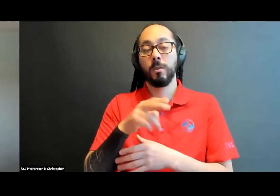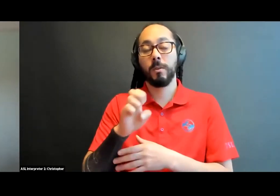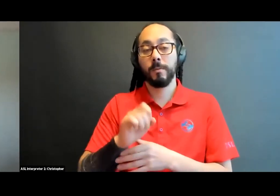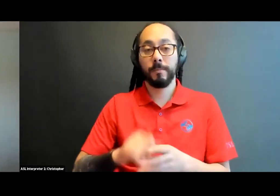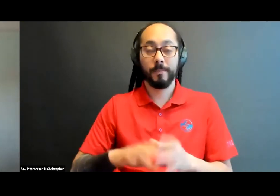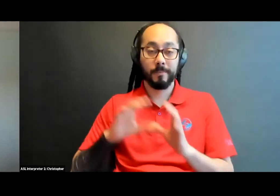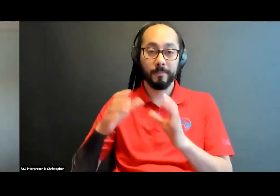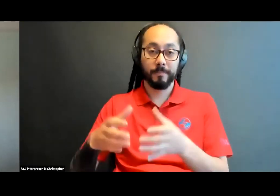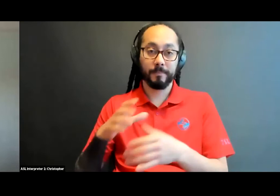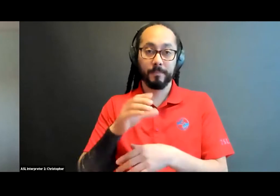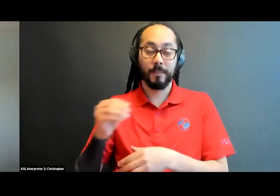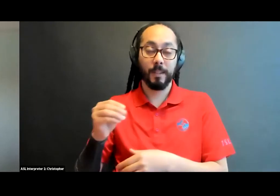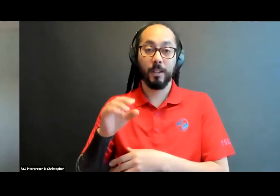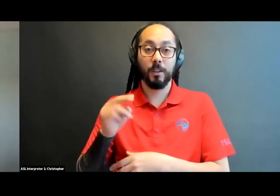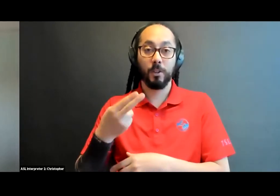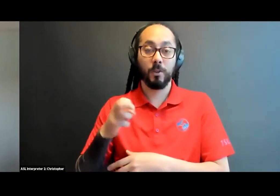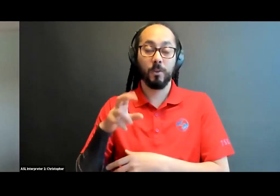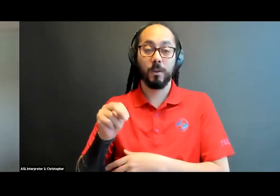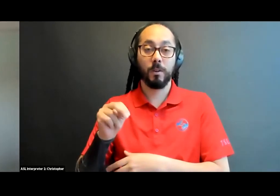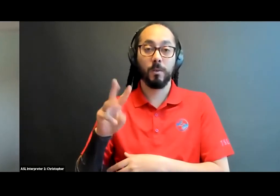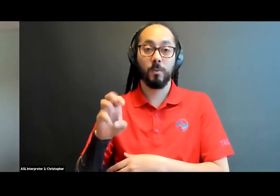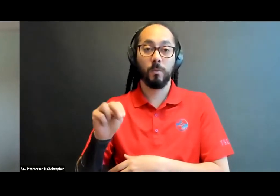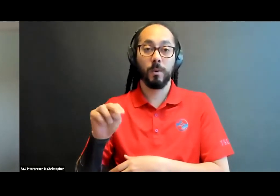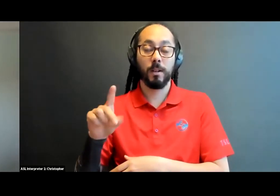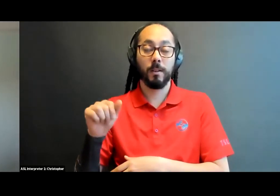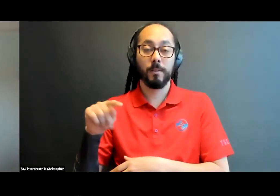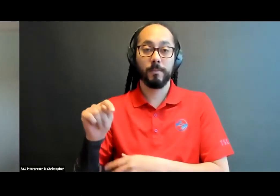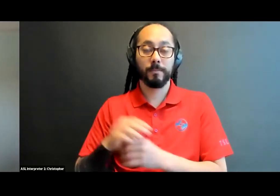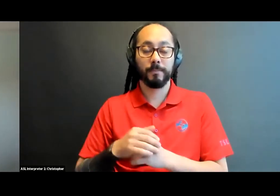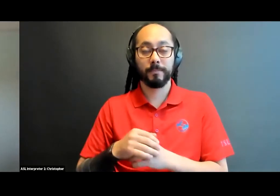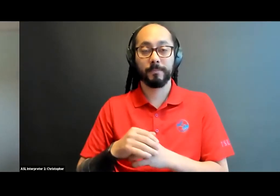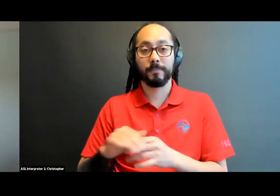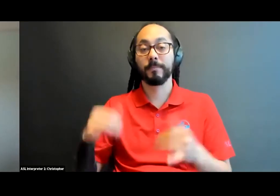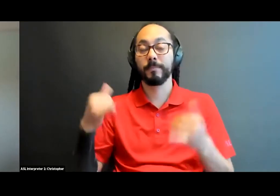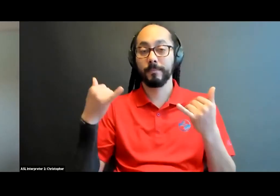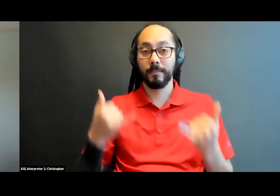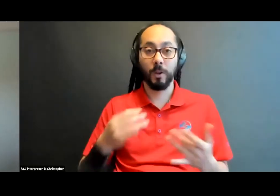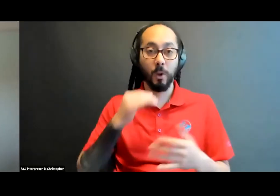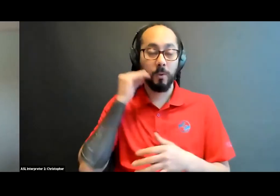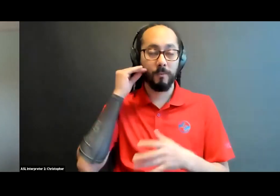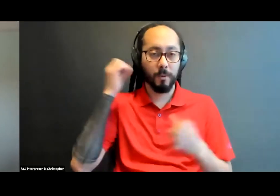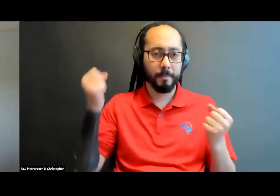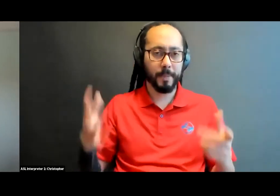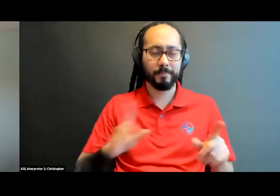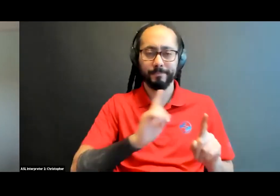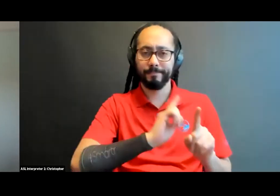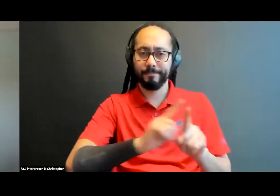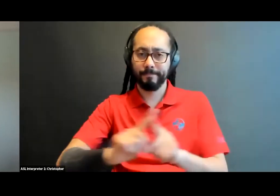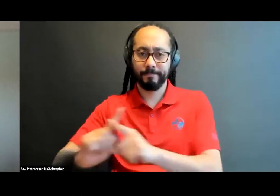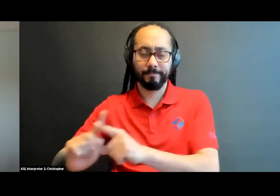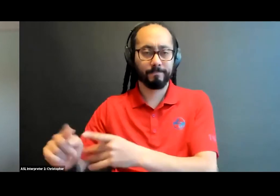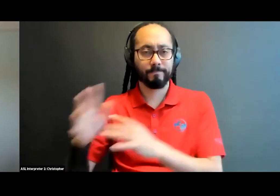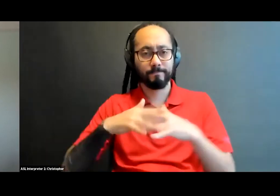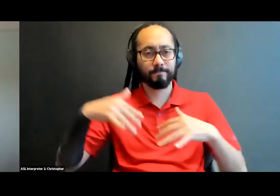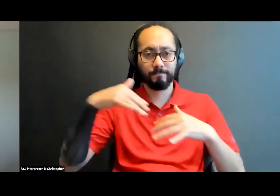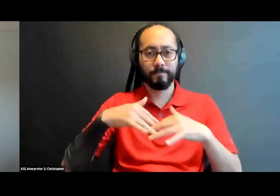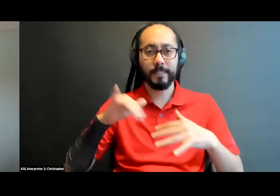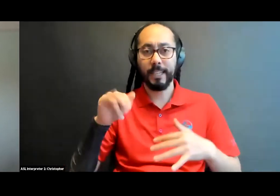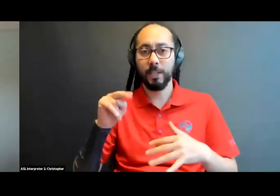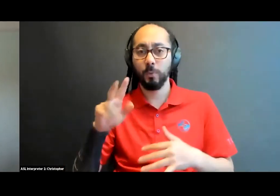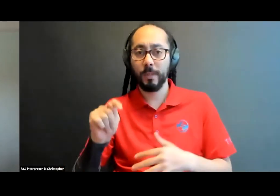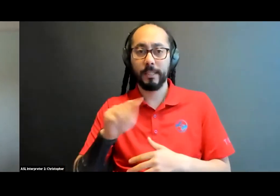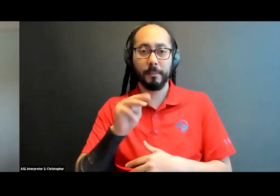Confederacy, and the Huron-Wendat. It is now home to many First Nation, Inuit, and Métis